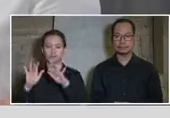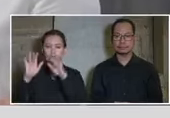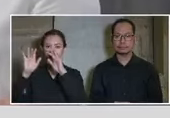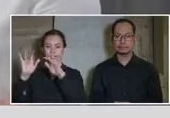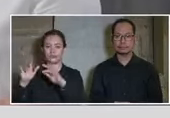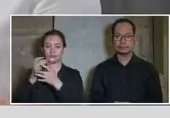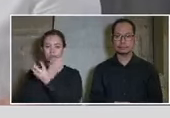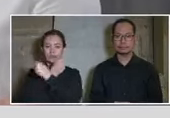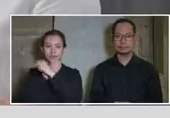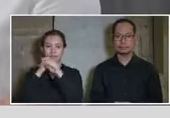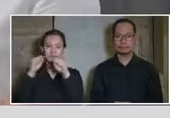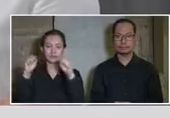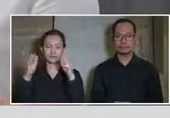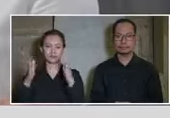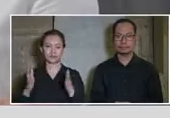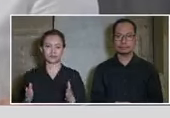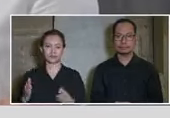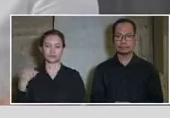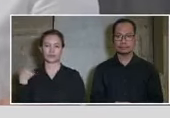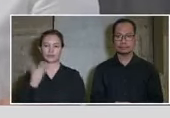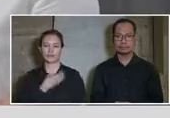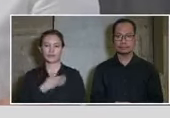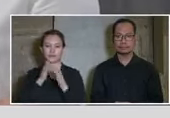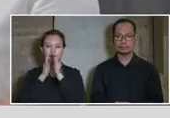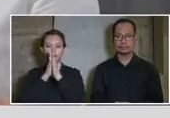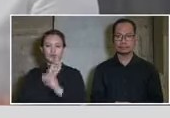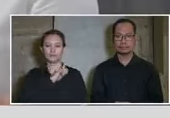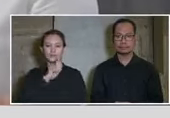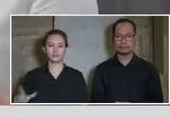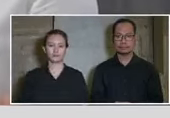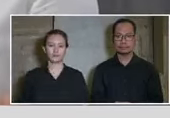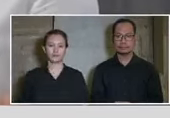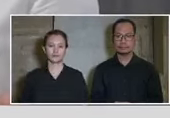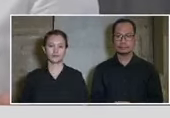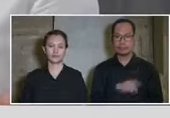our Savior. Let us pray to the Lord.